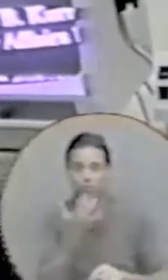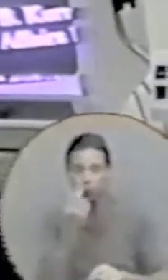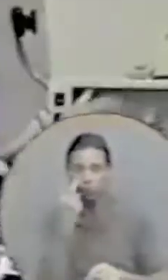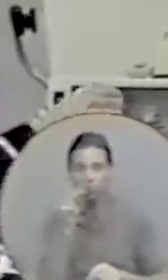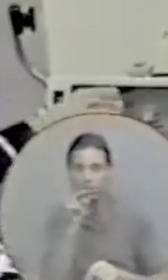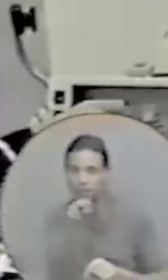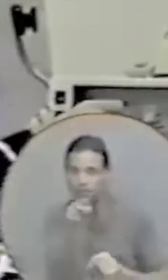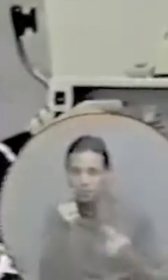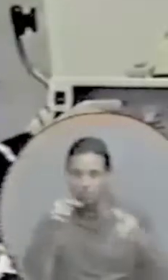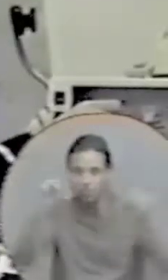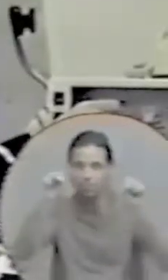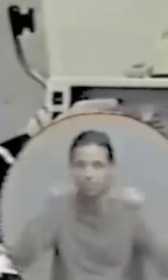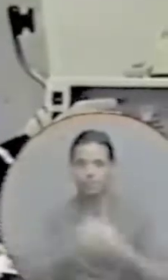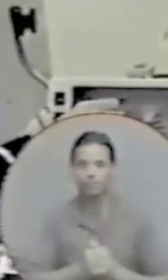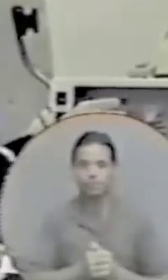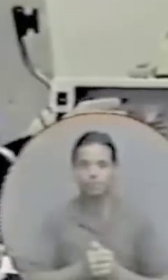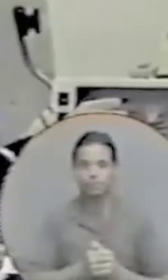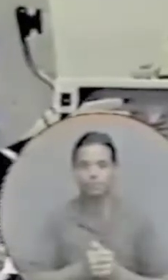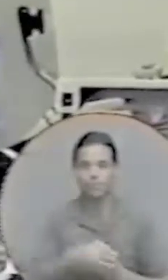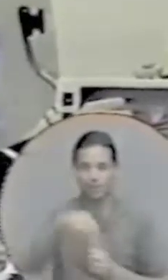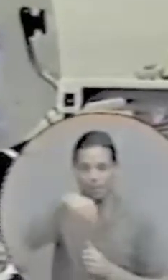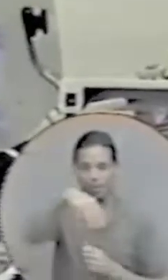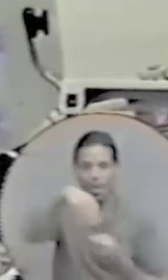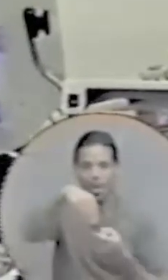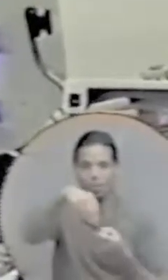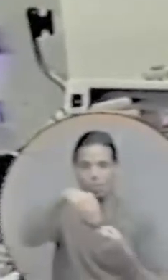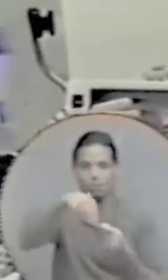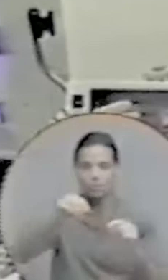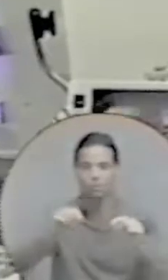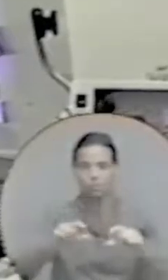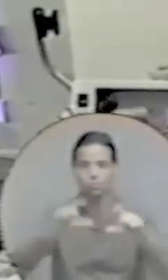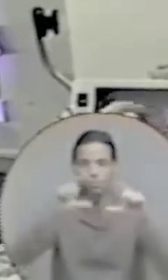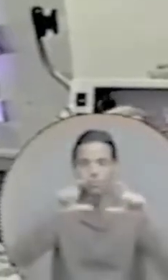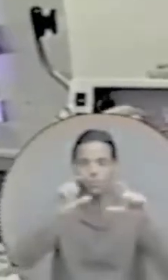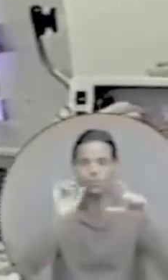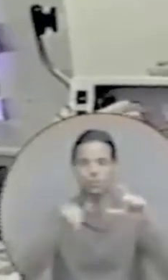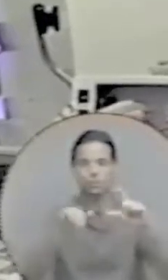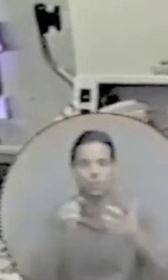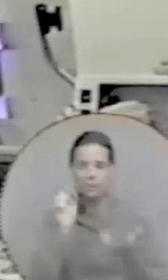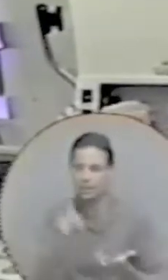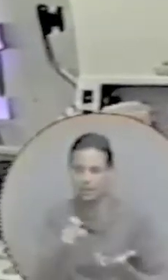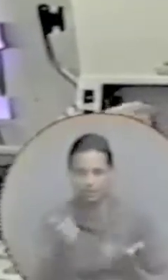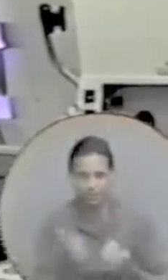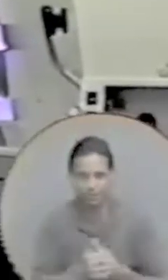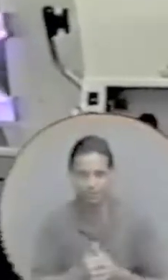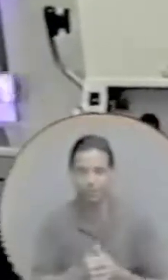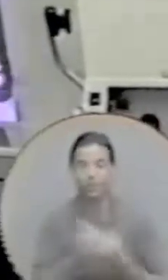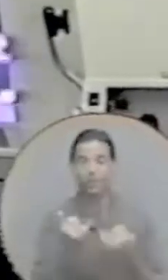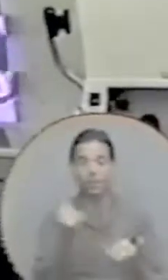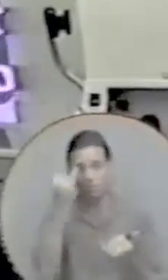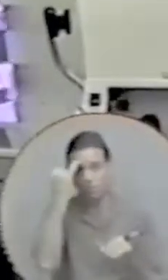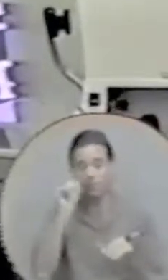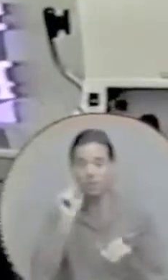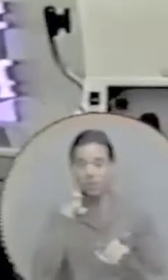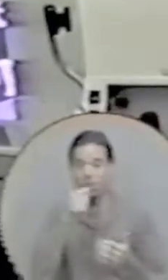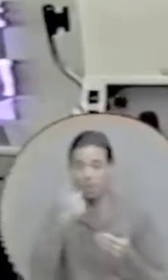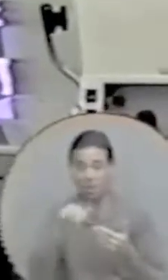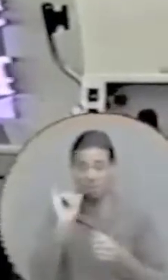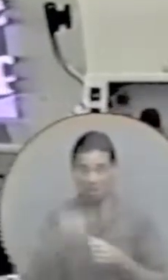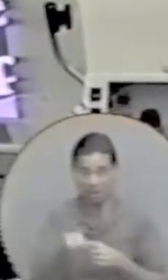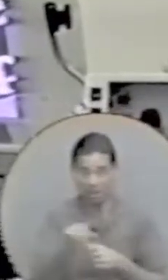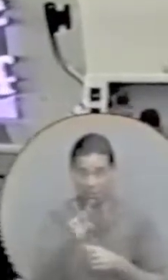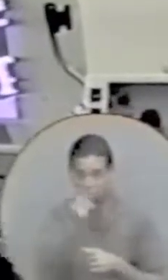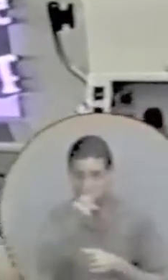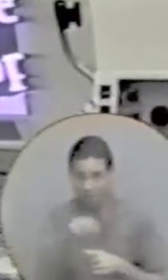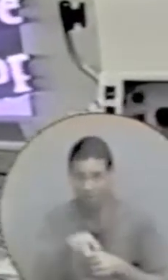see the camera mechanism, and it would enlarge it to as large as I need it to be. Now, if I needed the letters to be that large